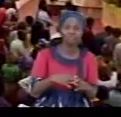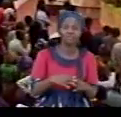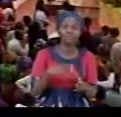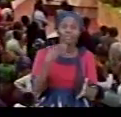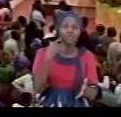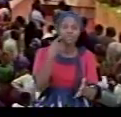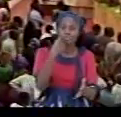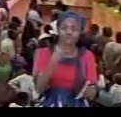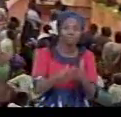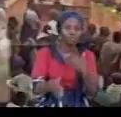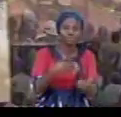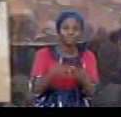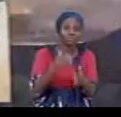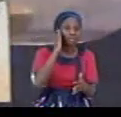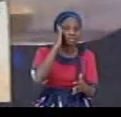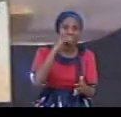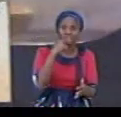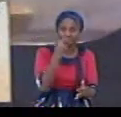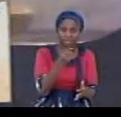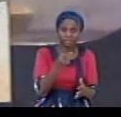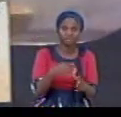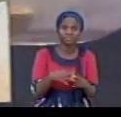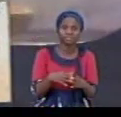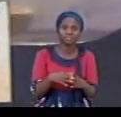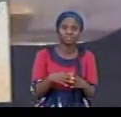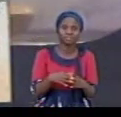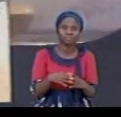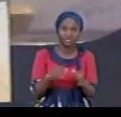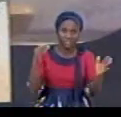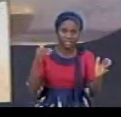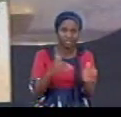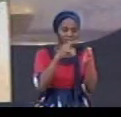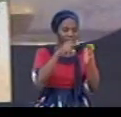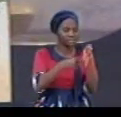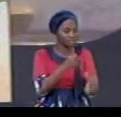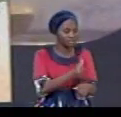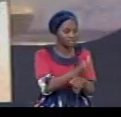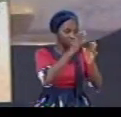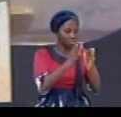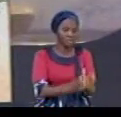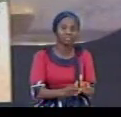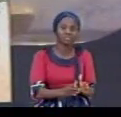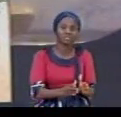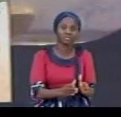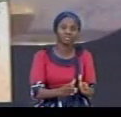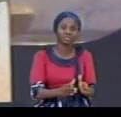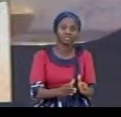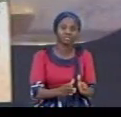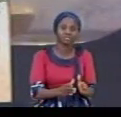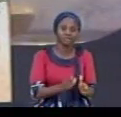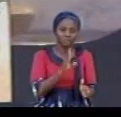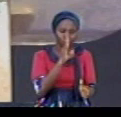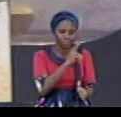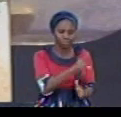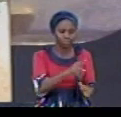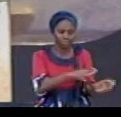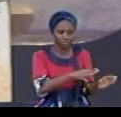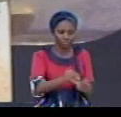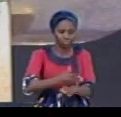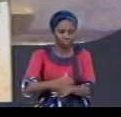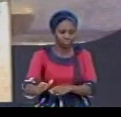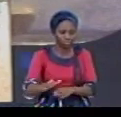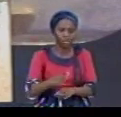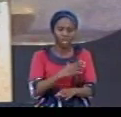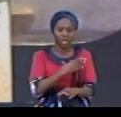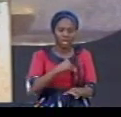whosoever shall say unto this mountain, be thou removed and